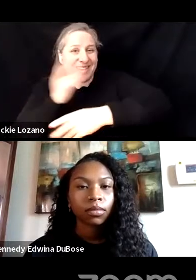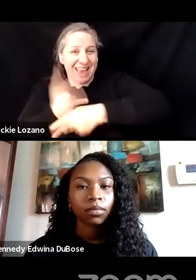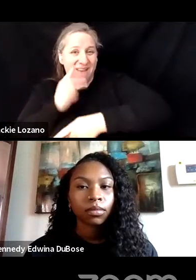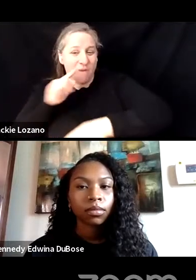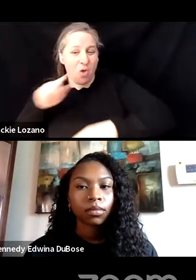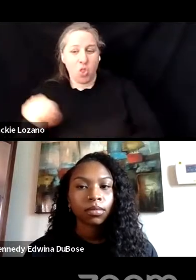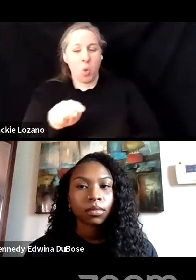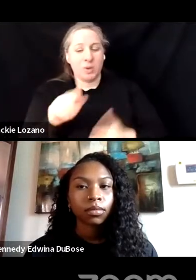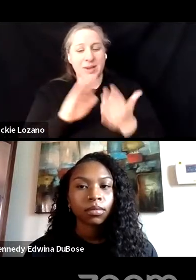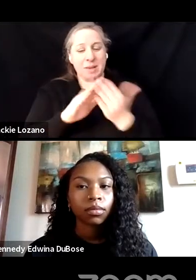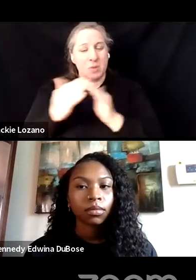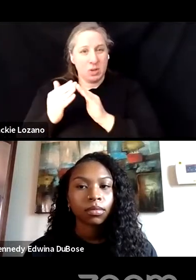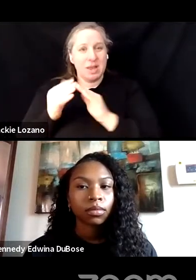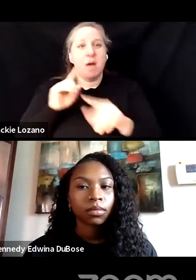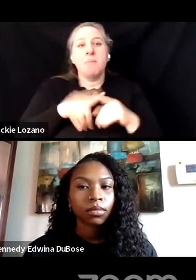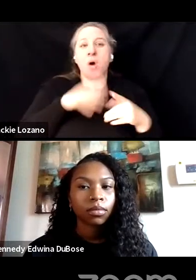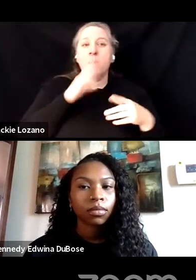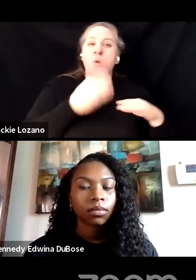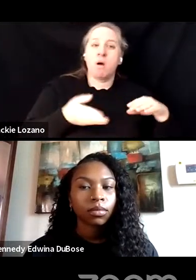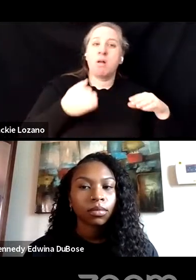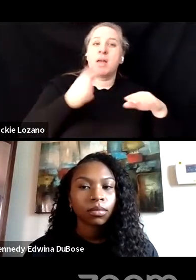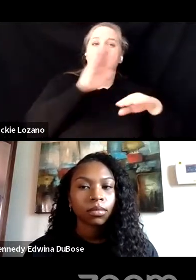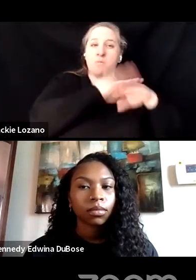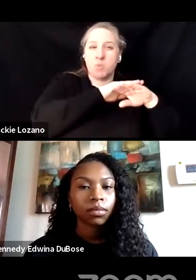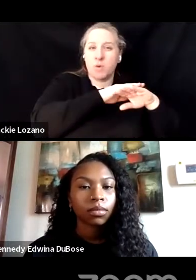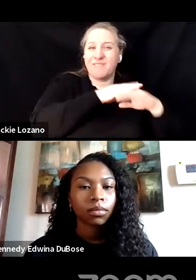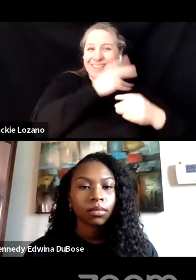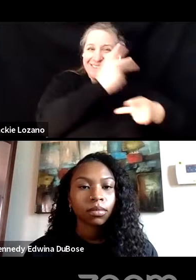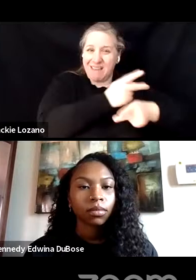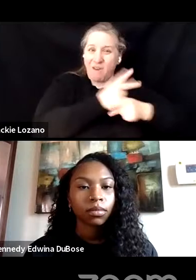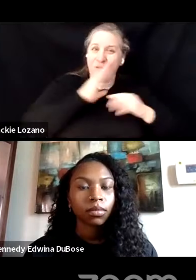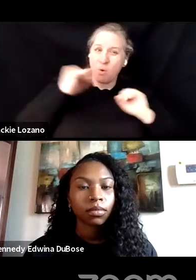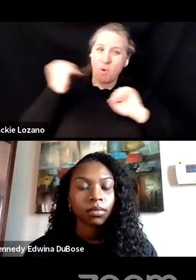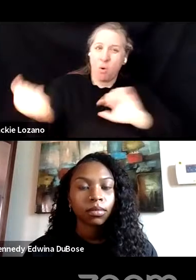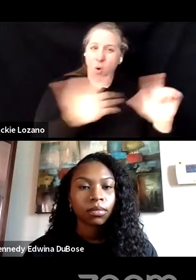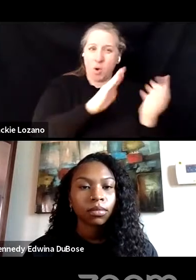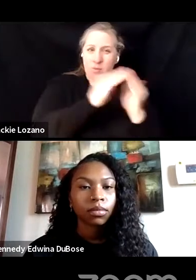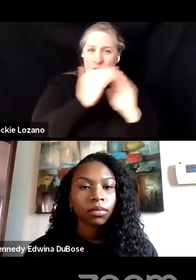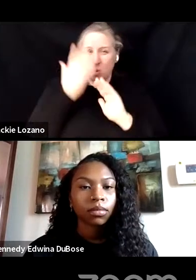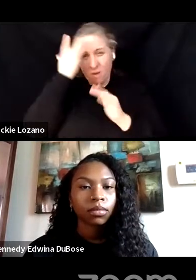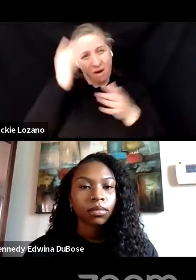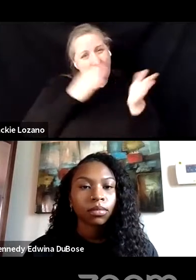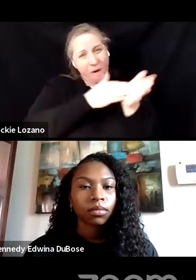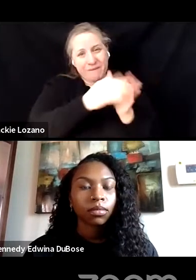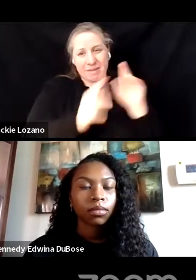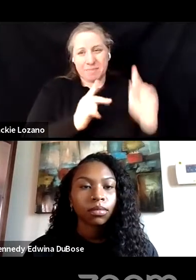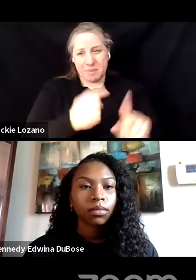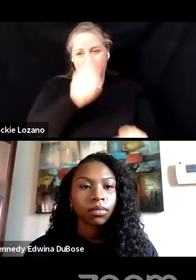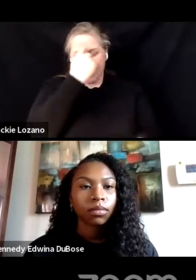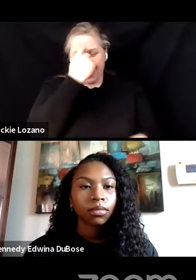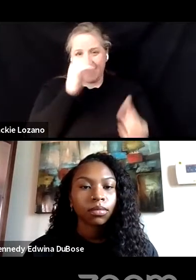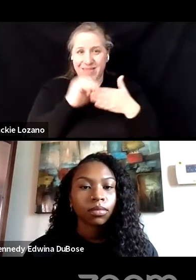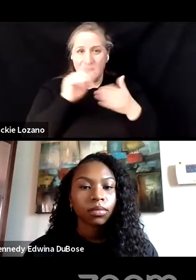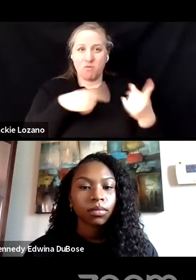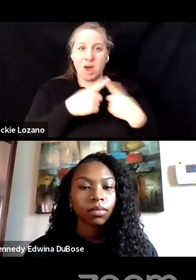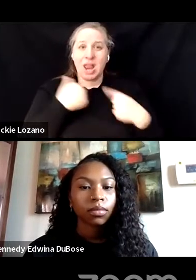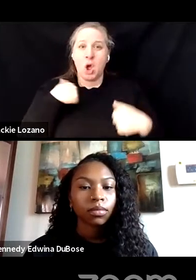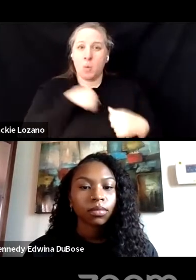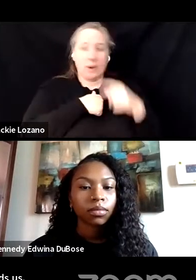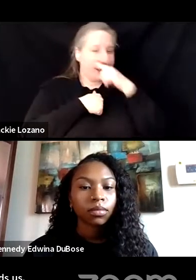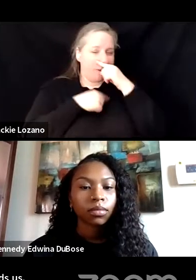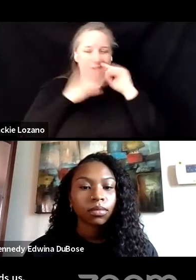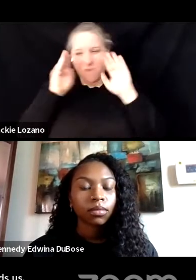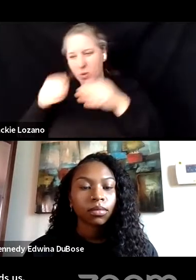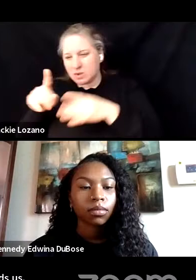We're going to be improving the care for all communities. Because that too often is what people think, that when we sort of fraction off